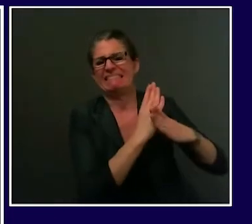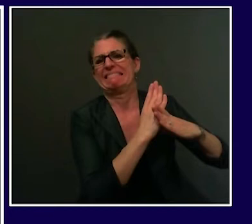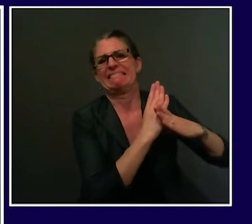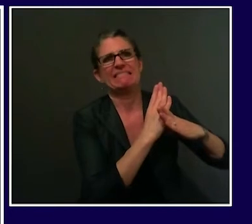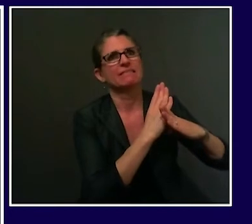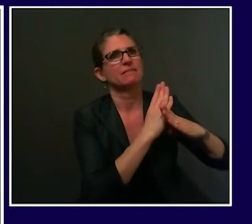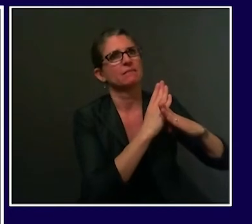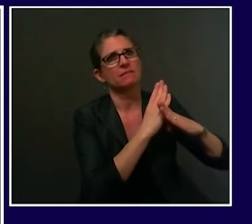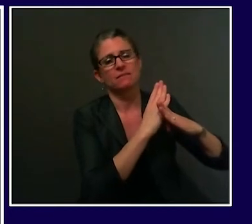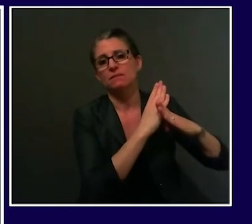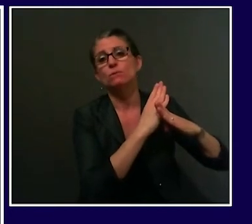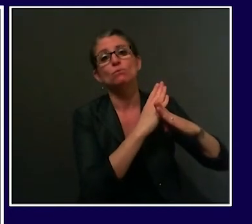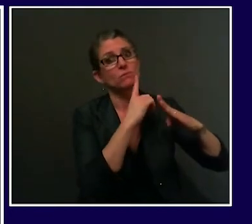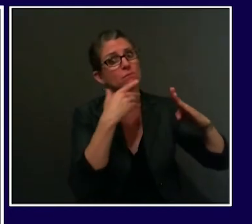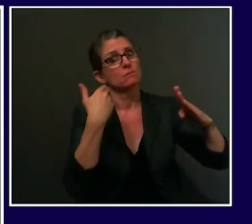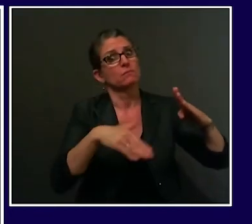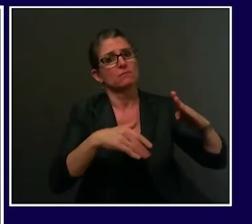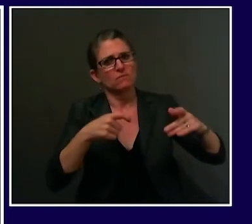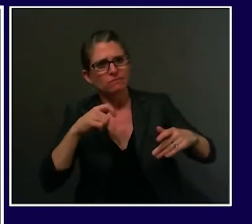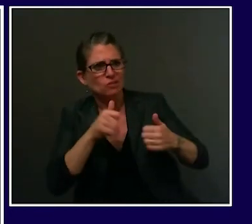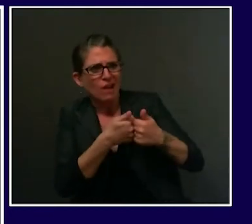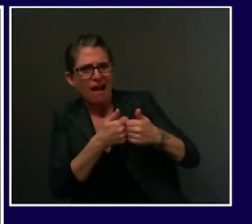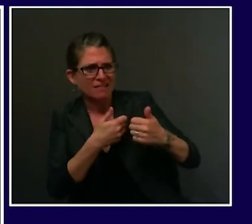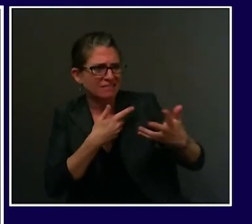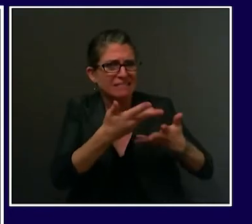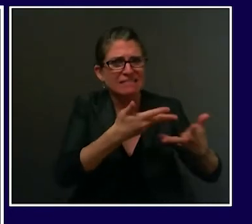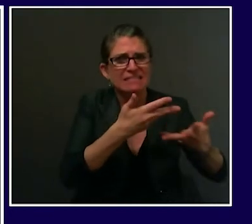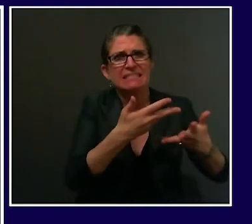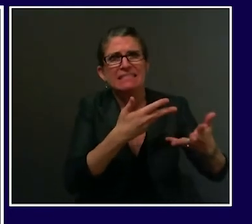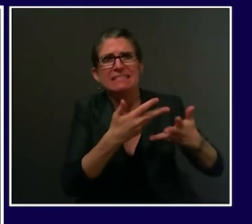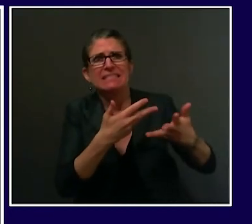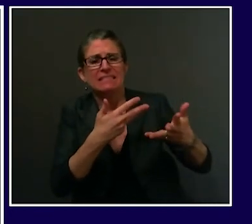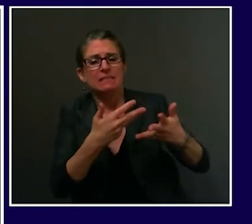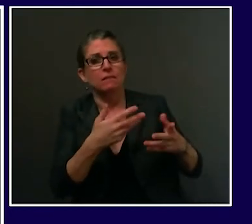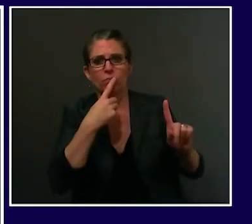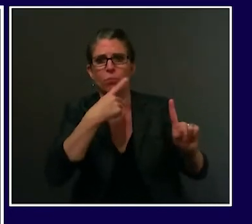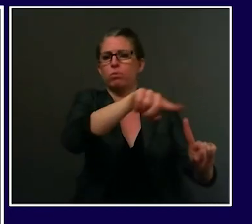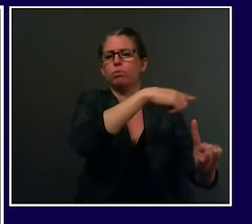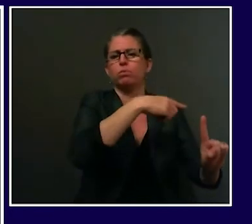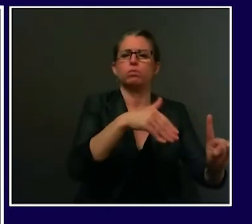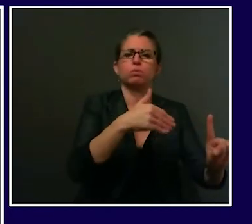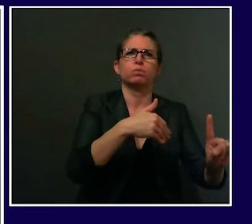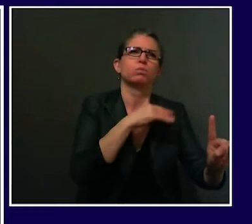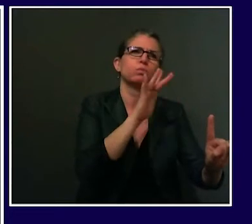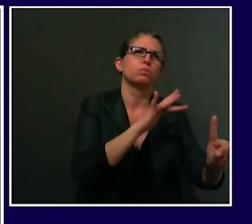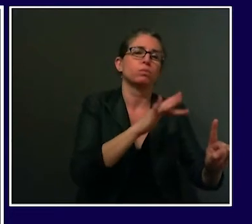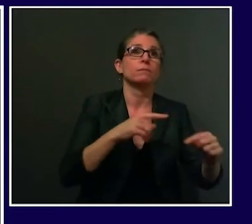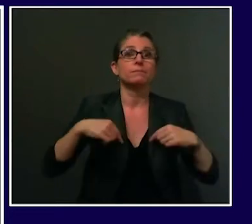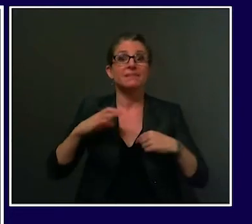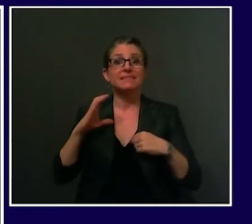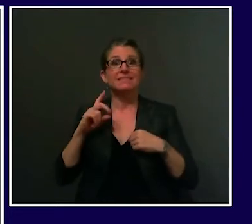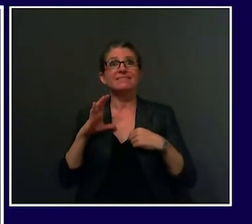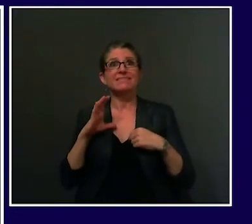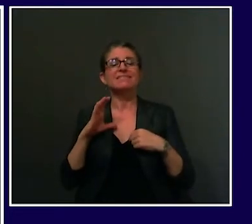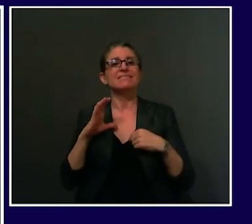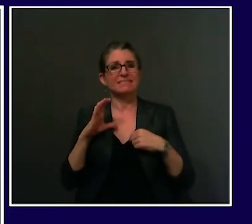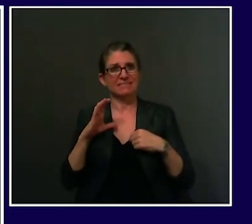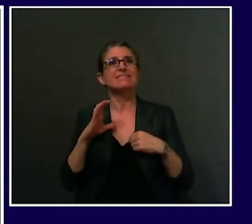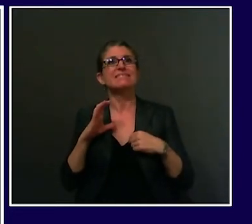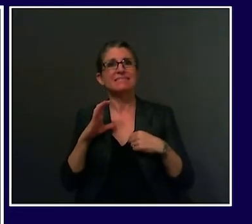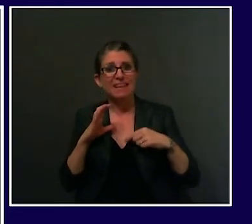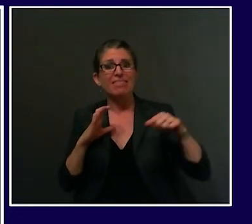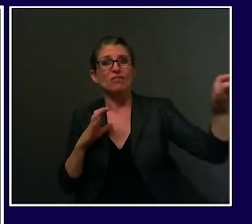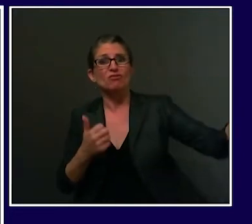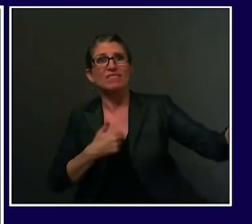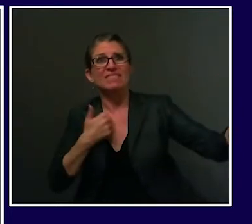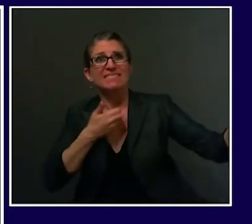of course, for the team of epidemiologists at Maine CDC, but of course, mostly primarily for the residents themselves and the